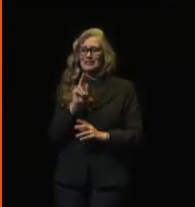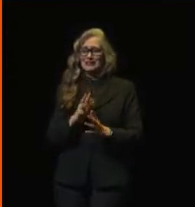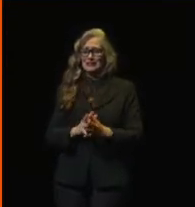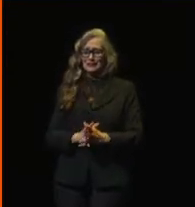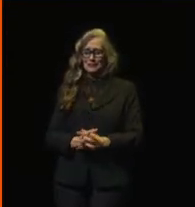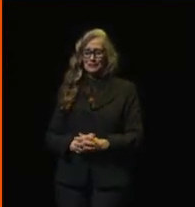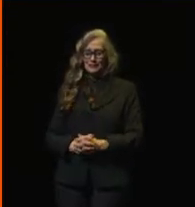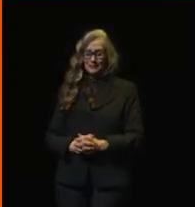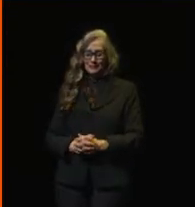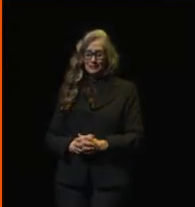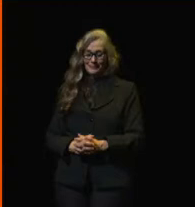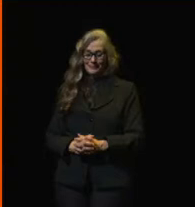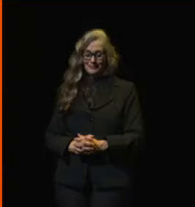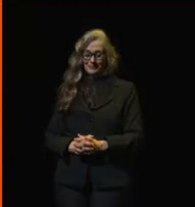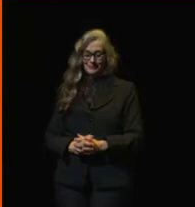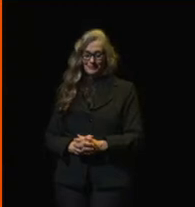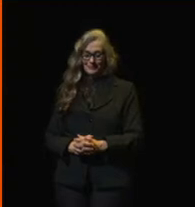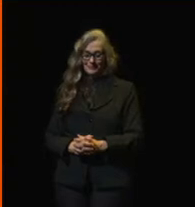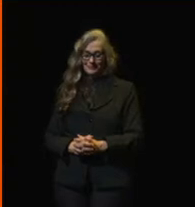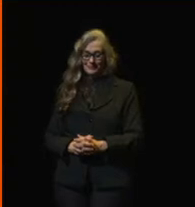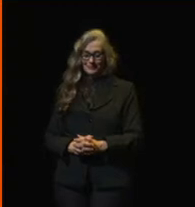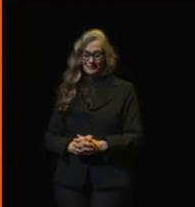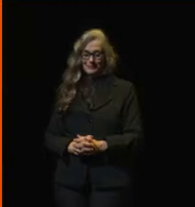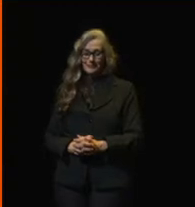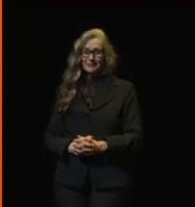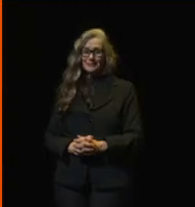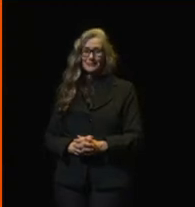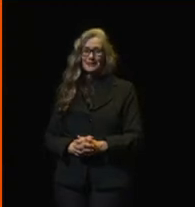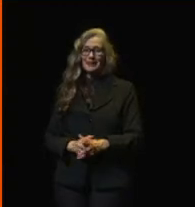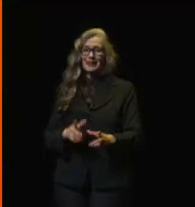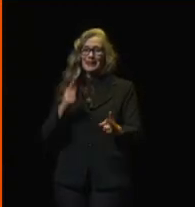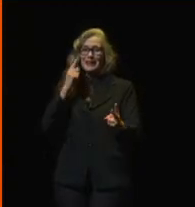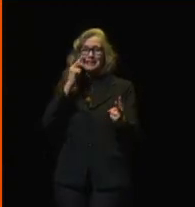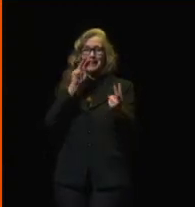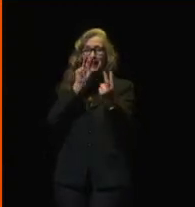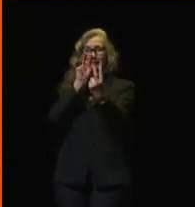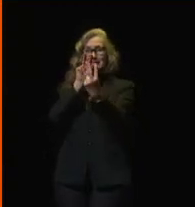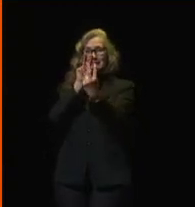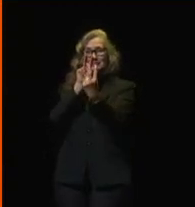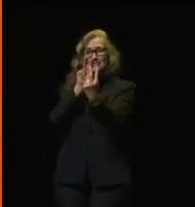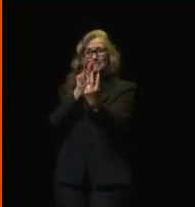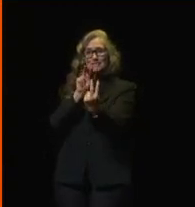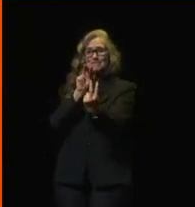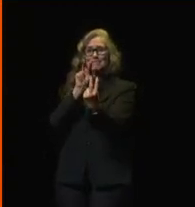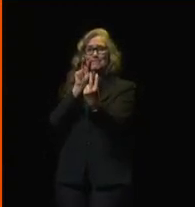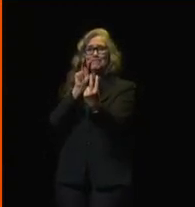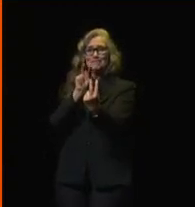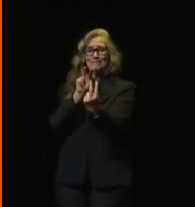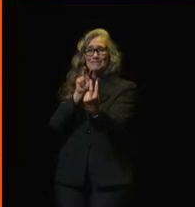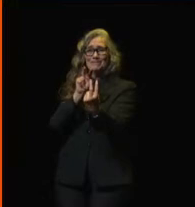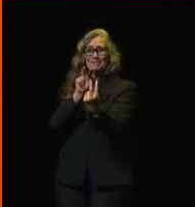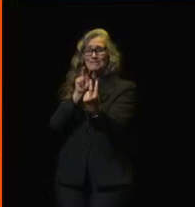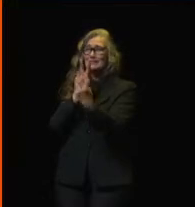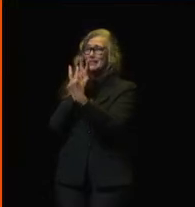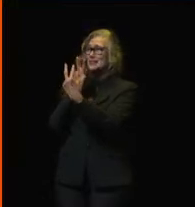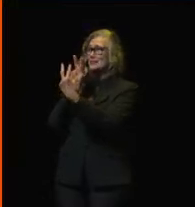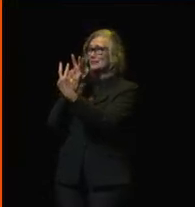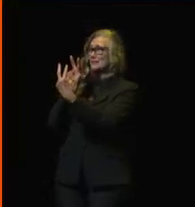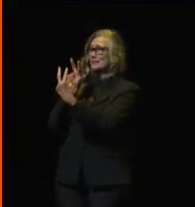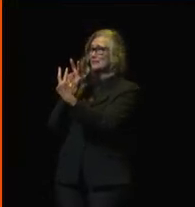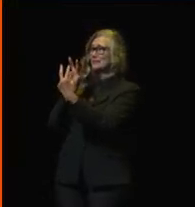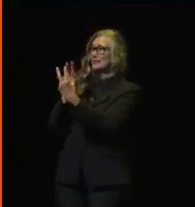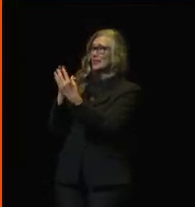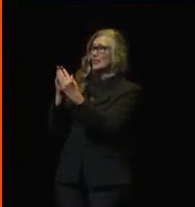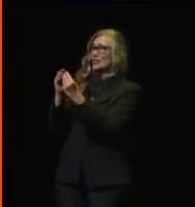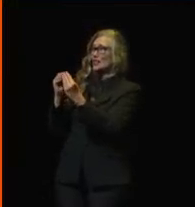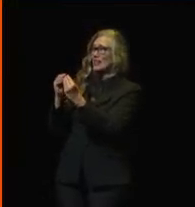And he held us with his eyes in turn, gently